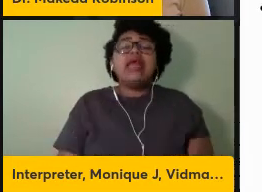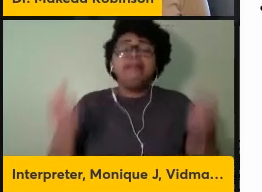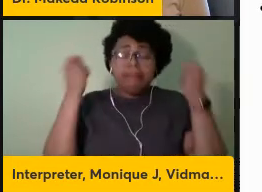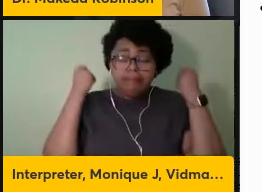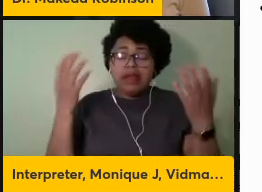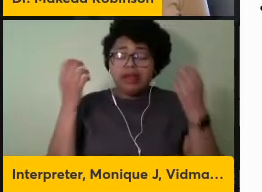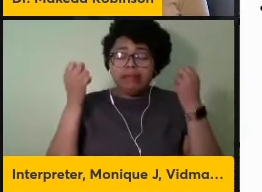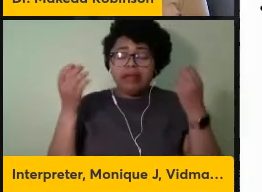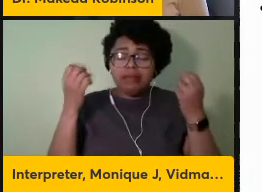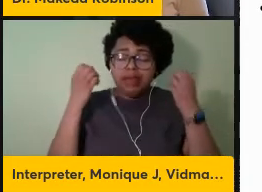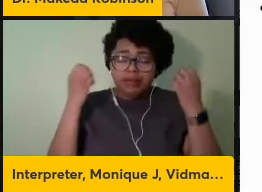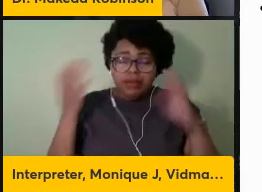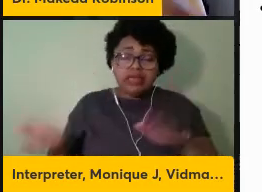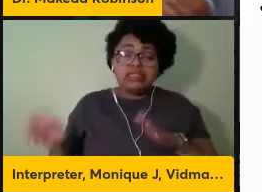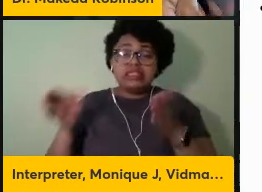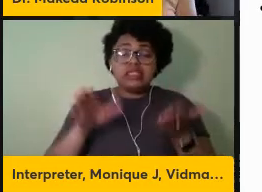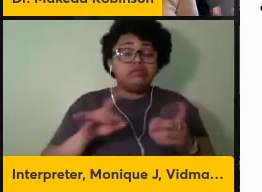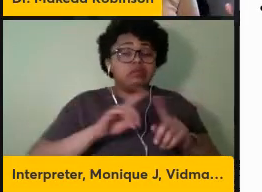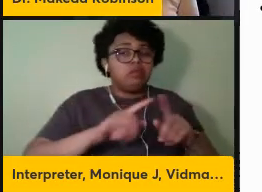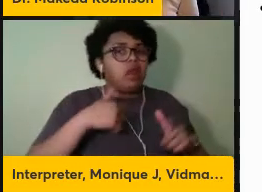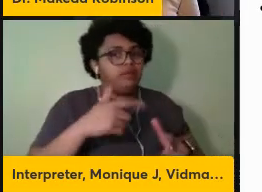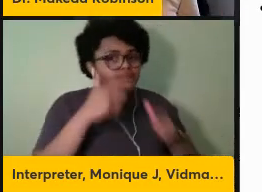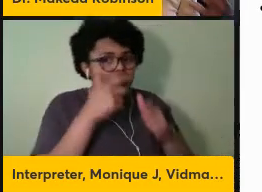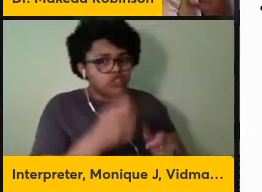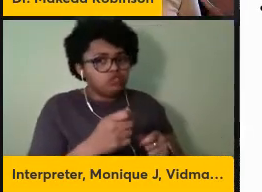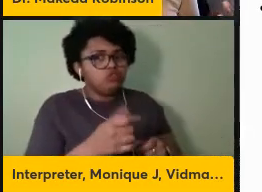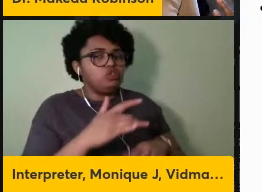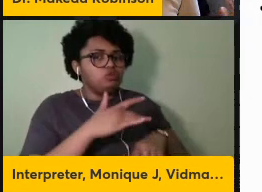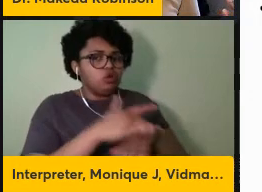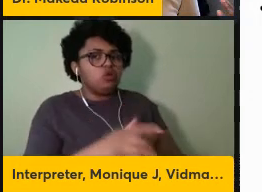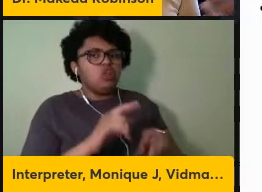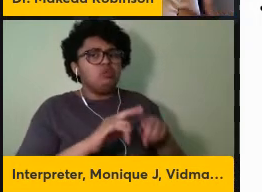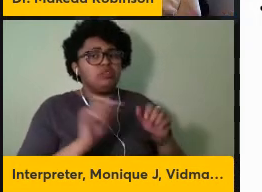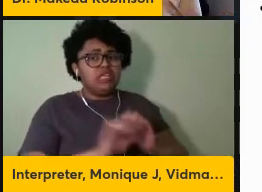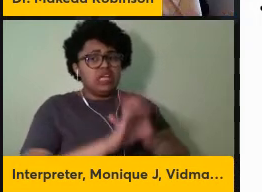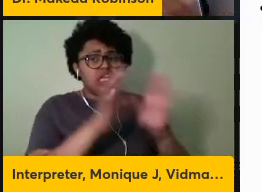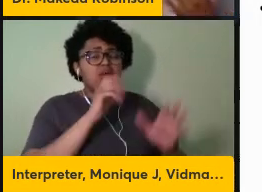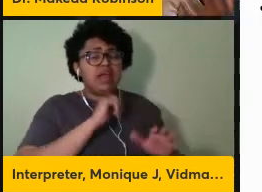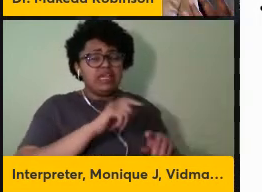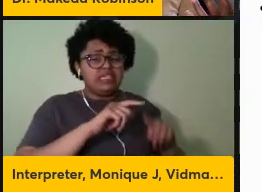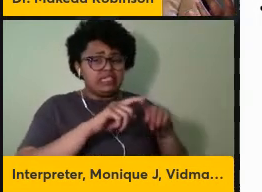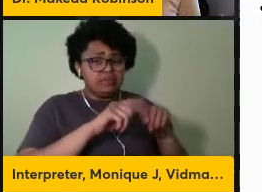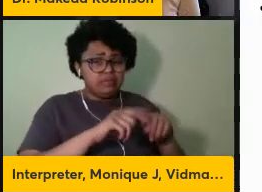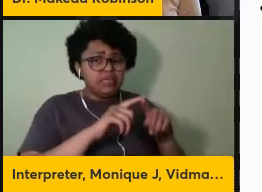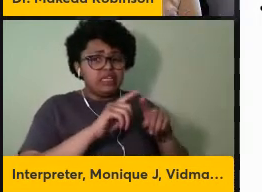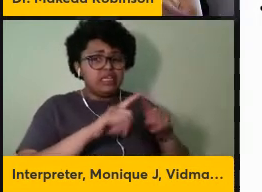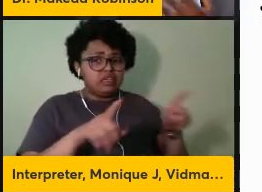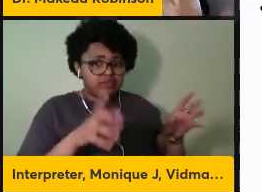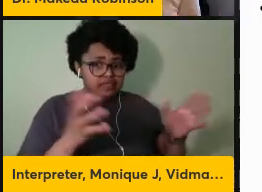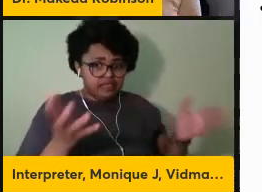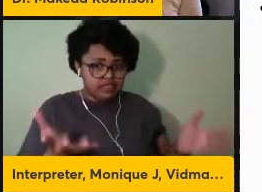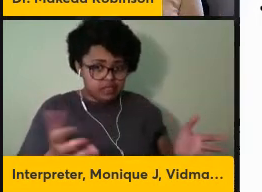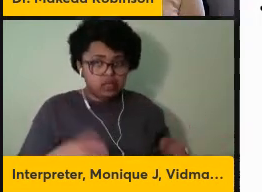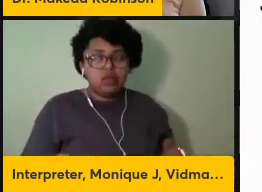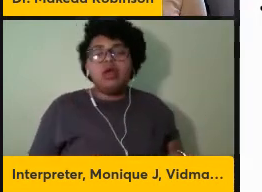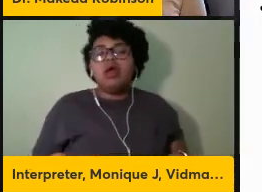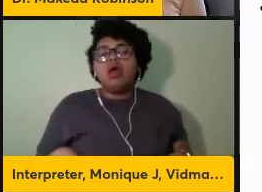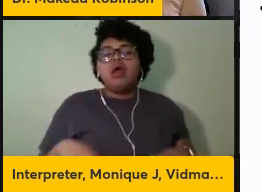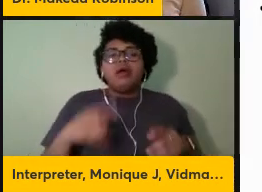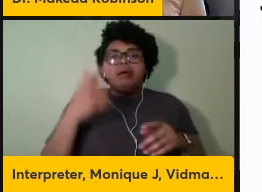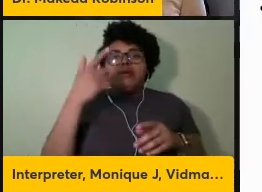interesting early on was that there was this clear age-dependent difference in both transmission and severity